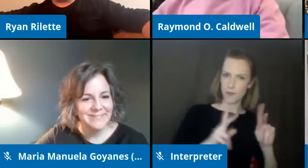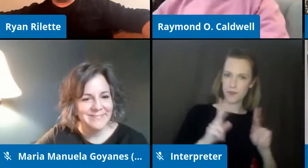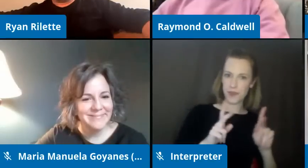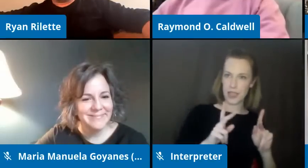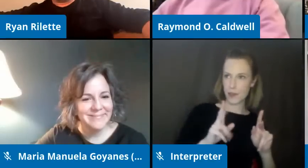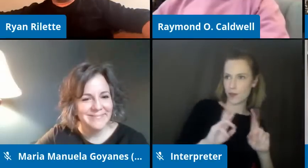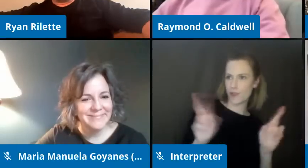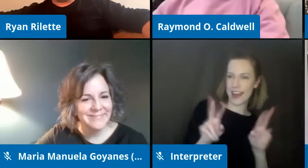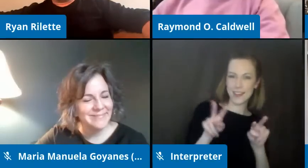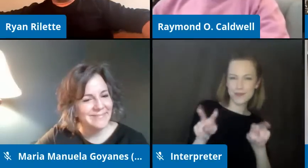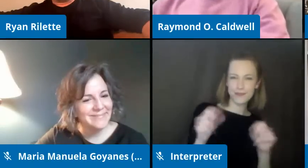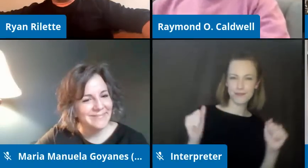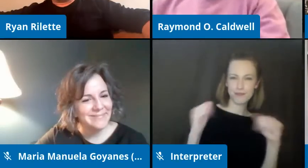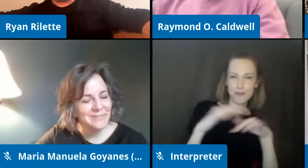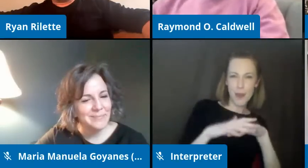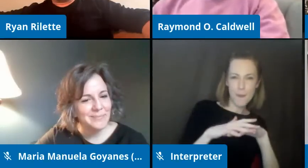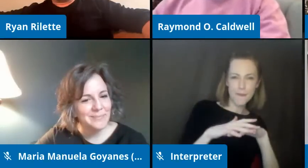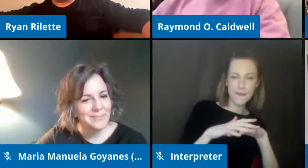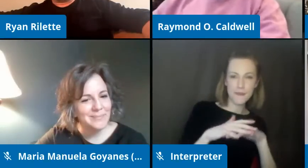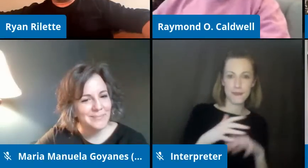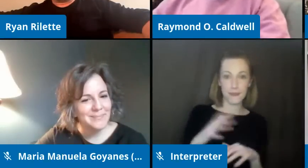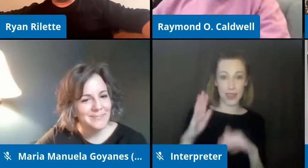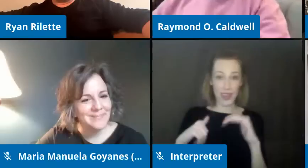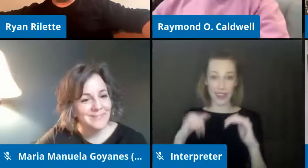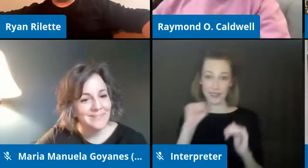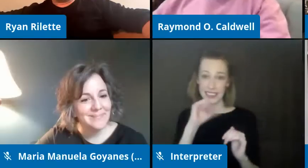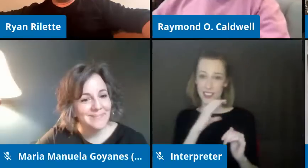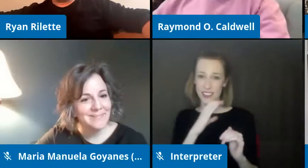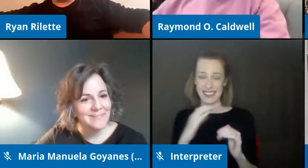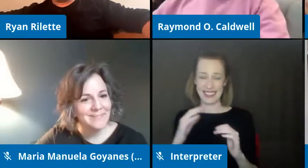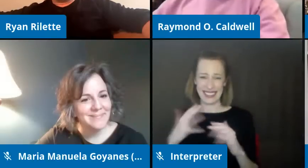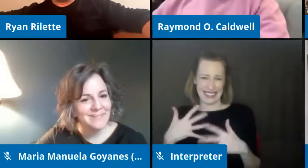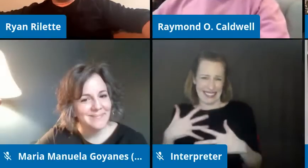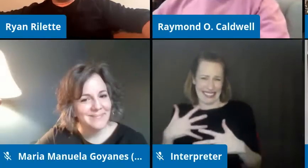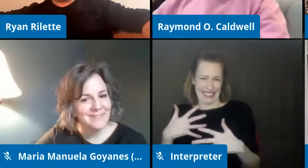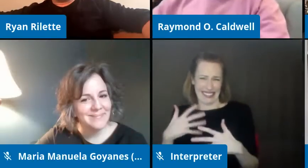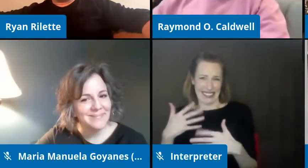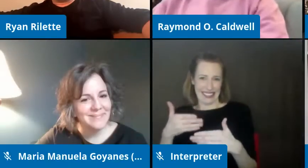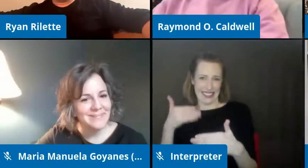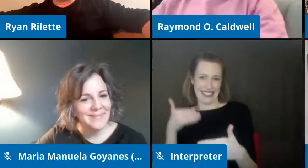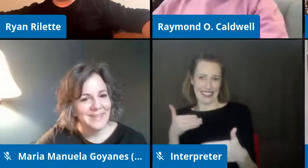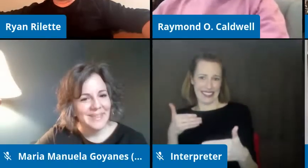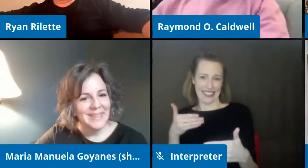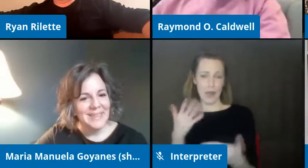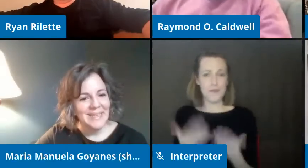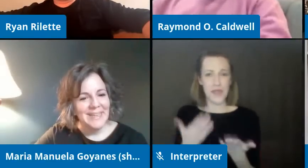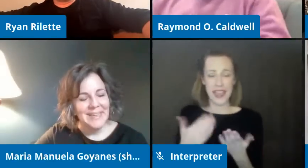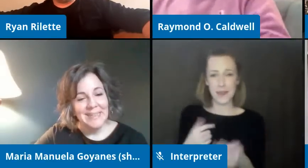Maybe I'm like, 25 years ahead of myself here, but I just wonder. Or smoking crack.